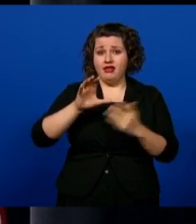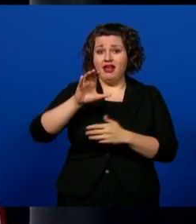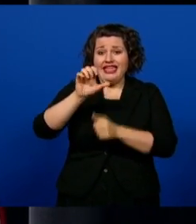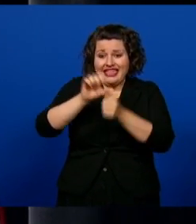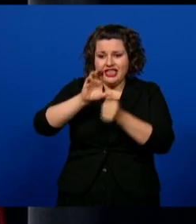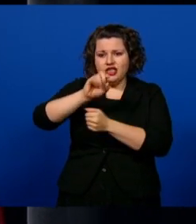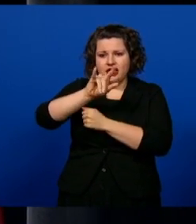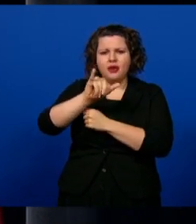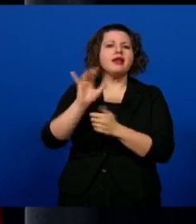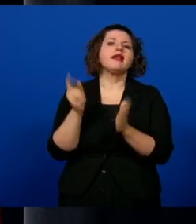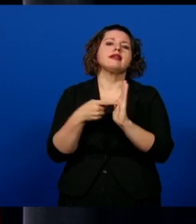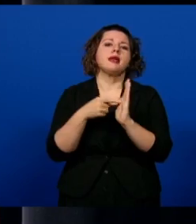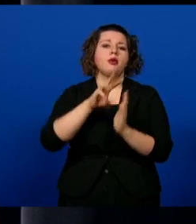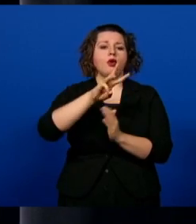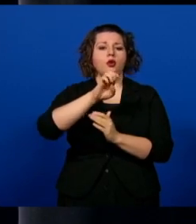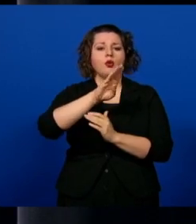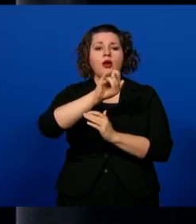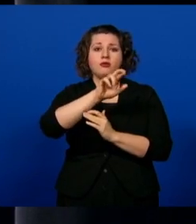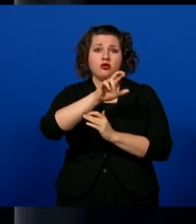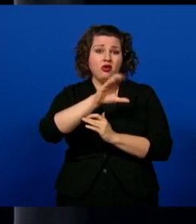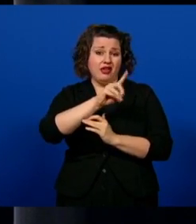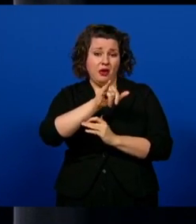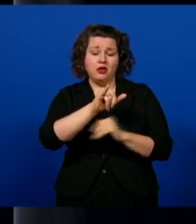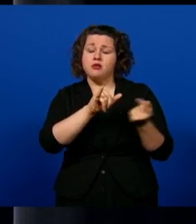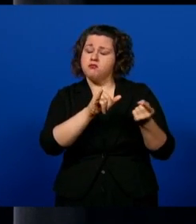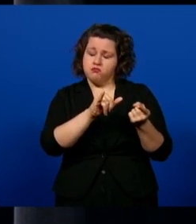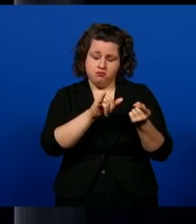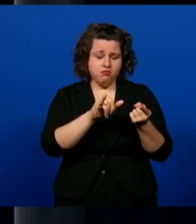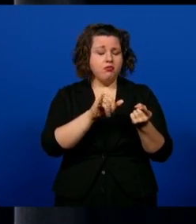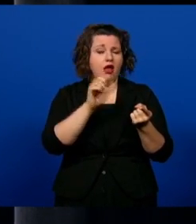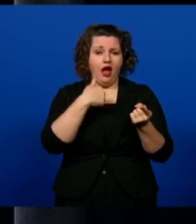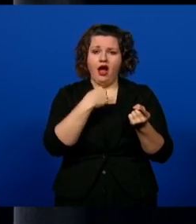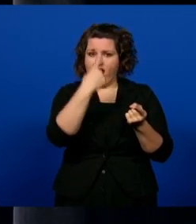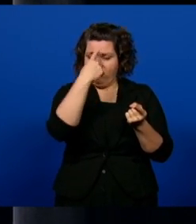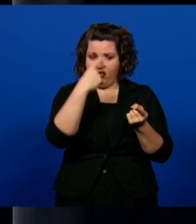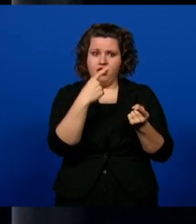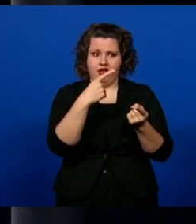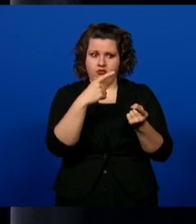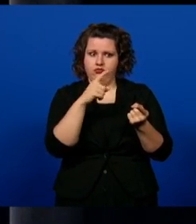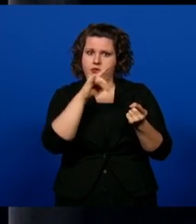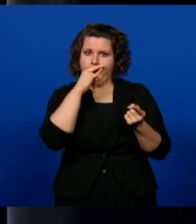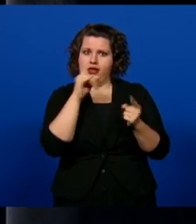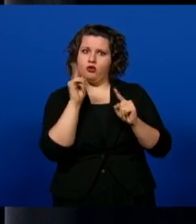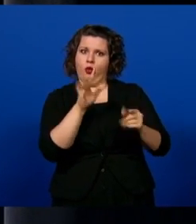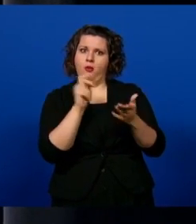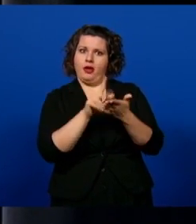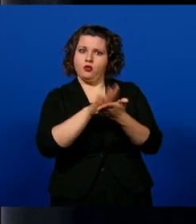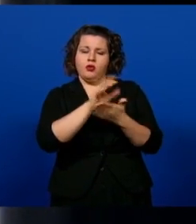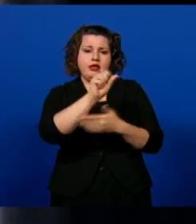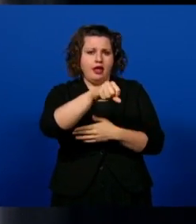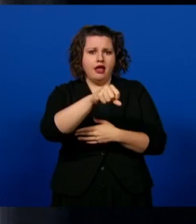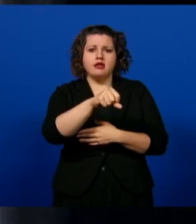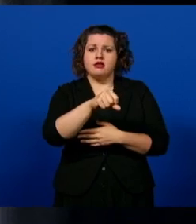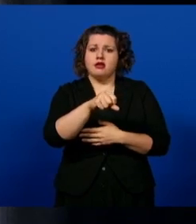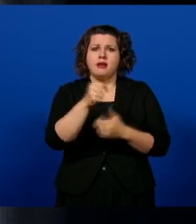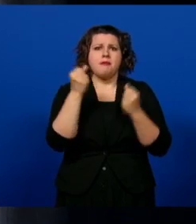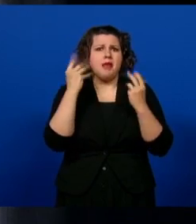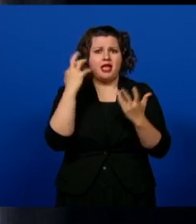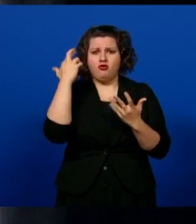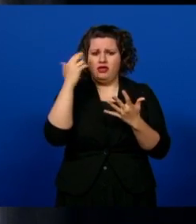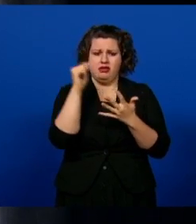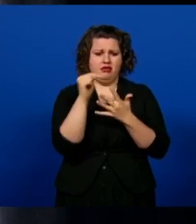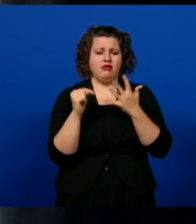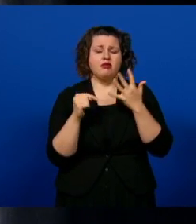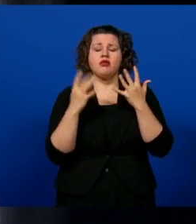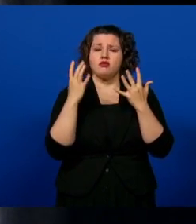like Webster County. Yes, I think that they should make every effort to get those kids back to school. We've listed so many reasons why